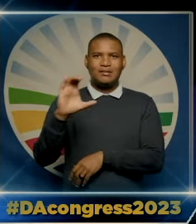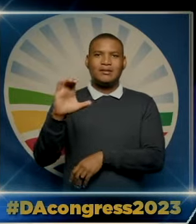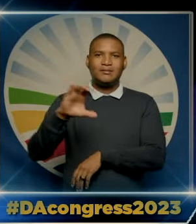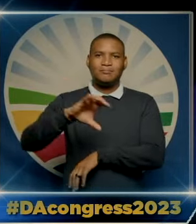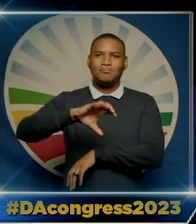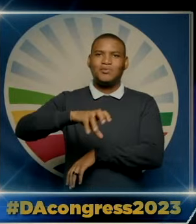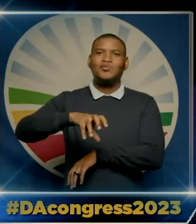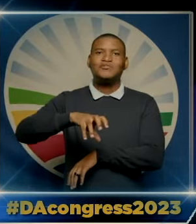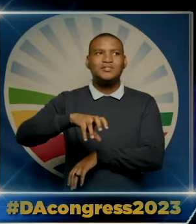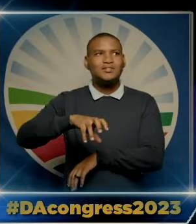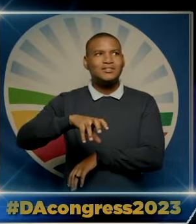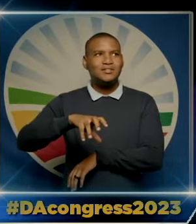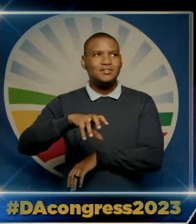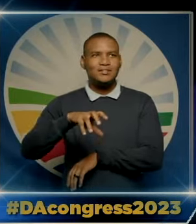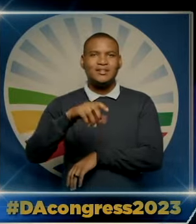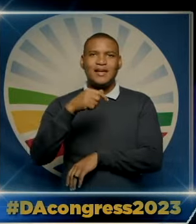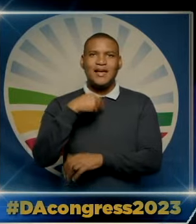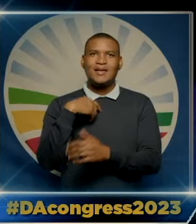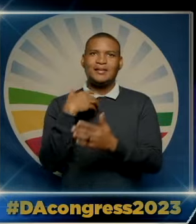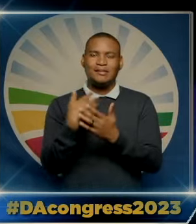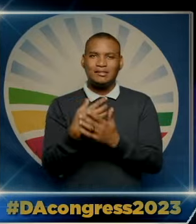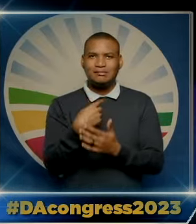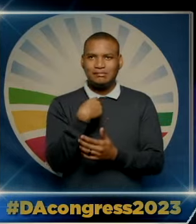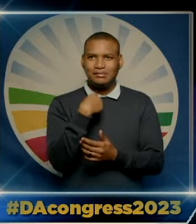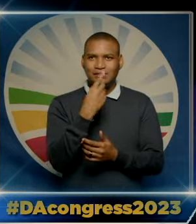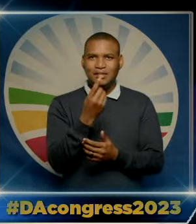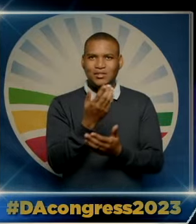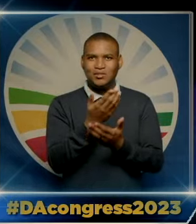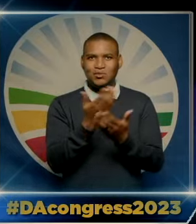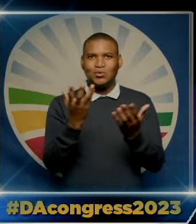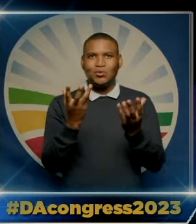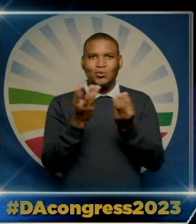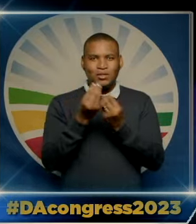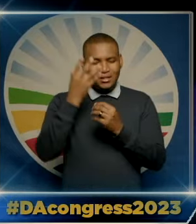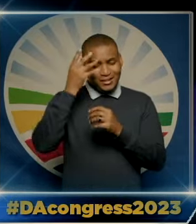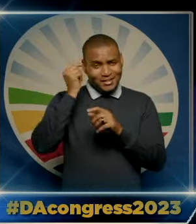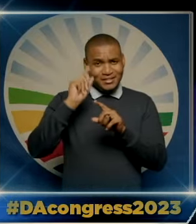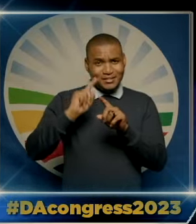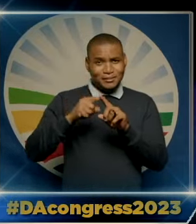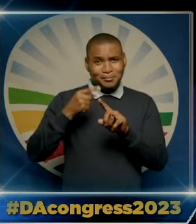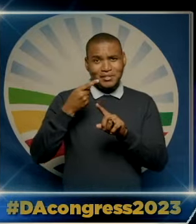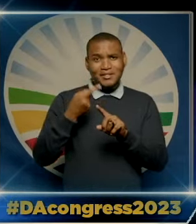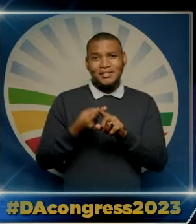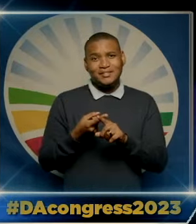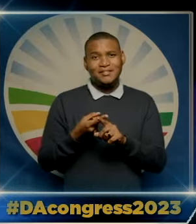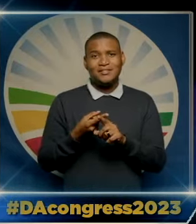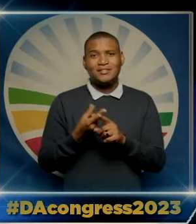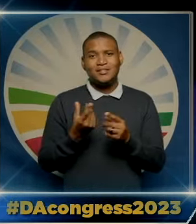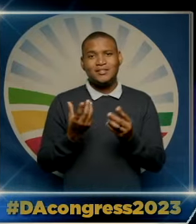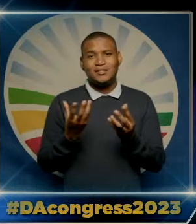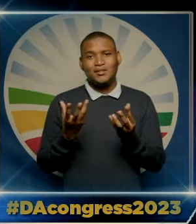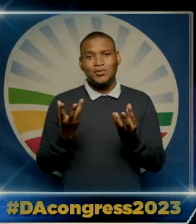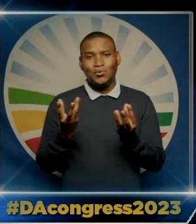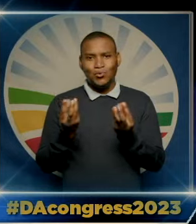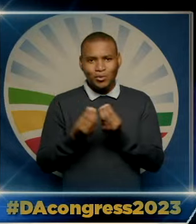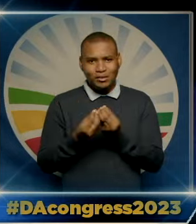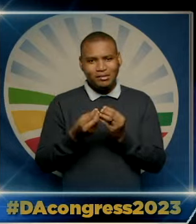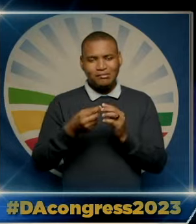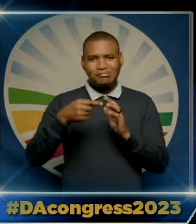Province, I can tell you with experience and with excruciating